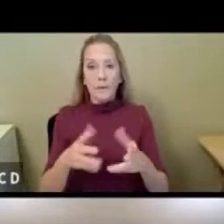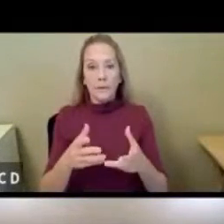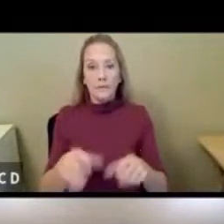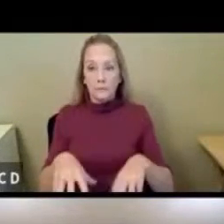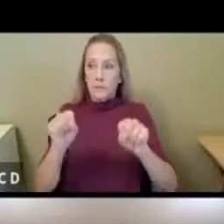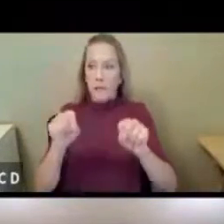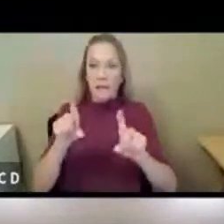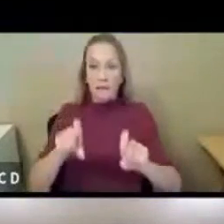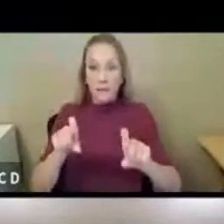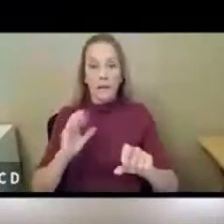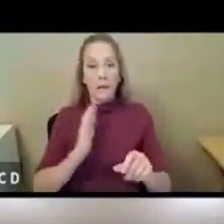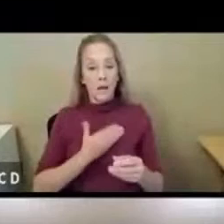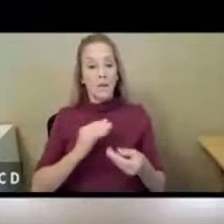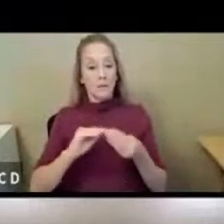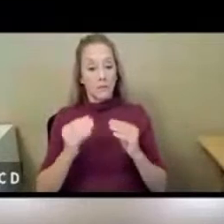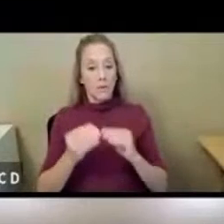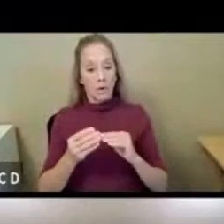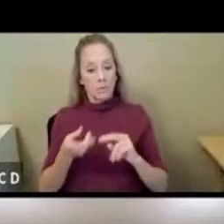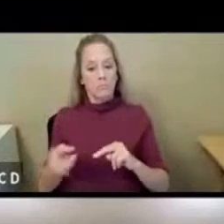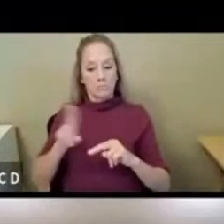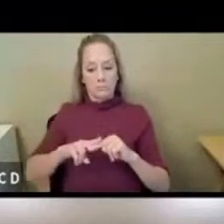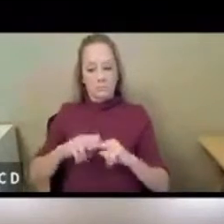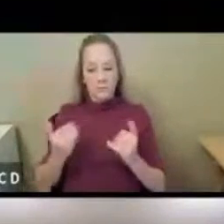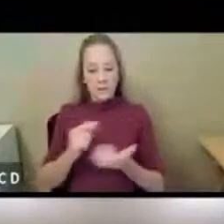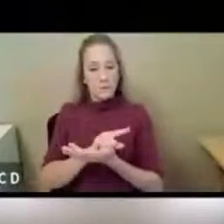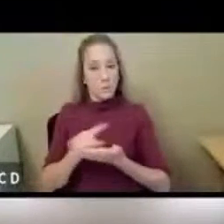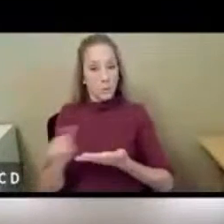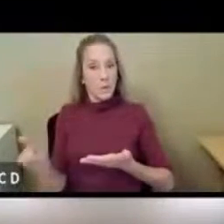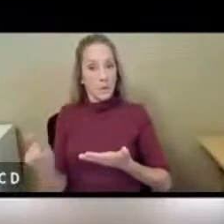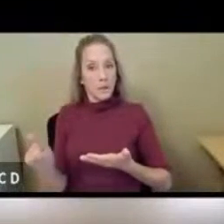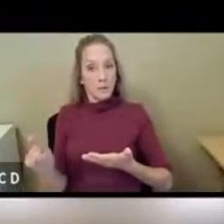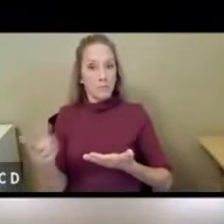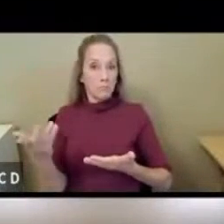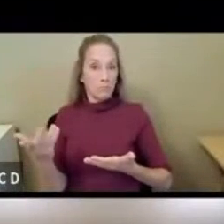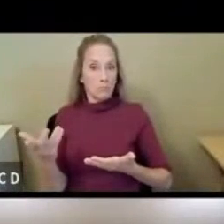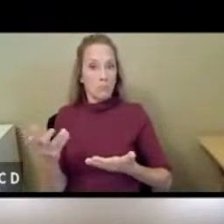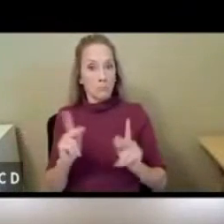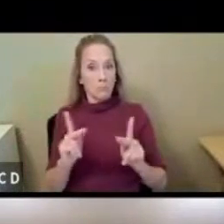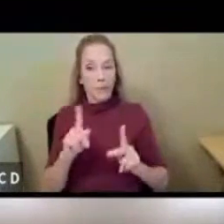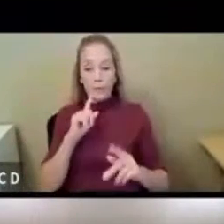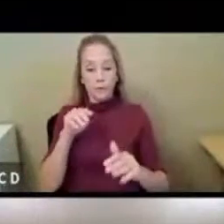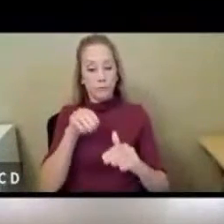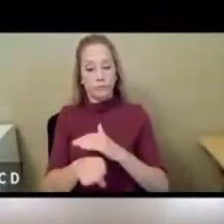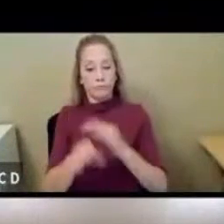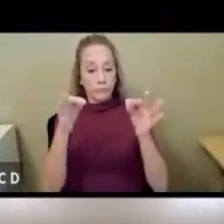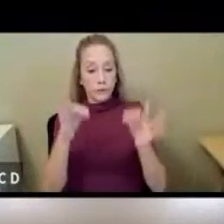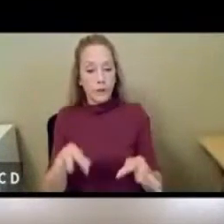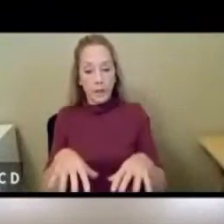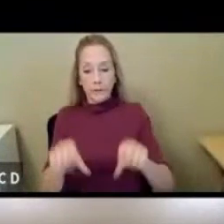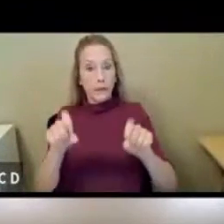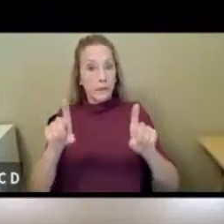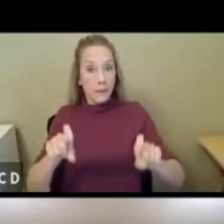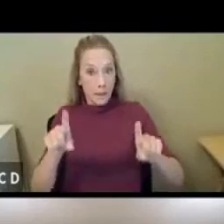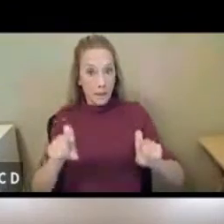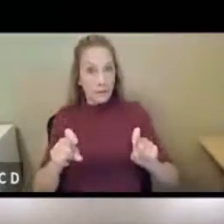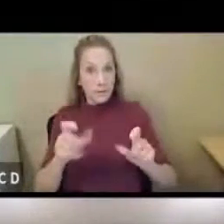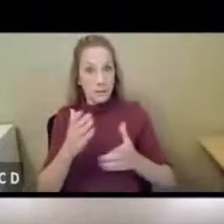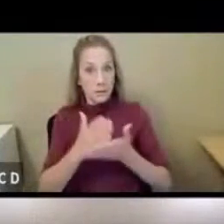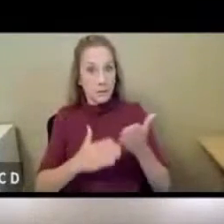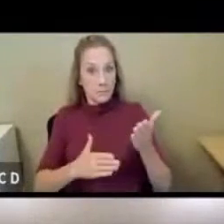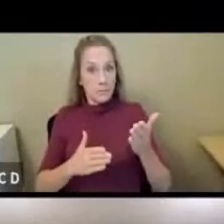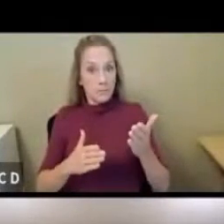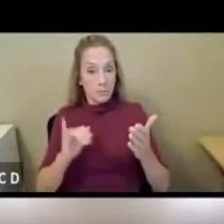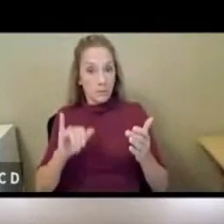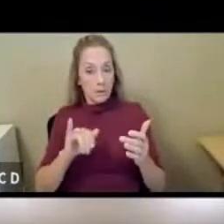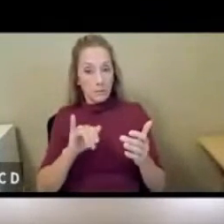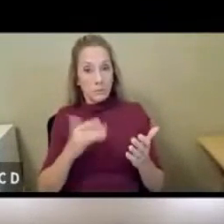testing volume has gone up a little bit this week, so that's encouraging for just walk-in testing. But I think that's one thing